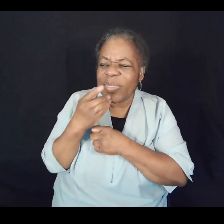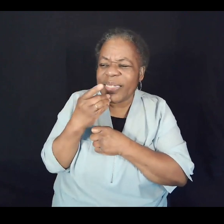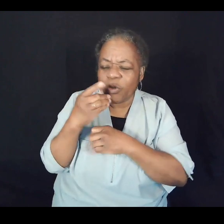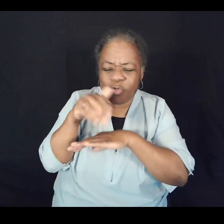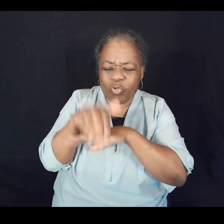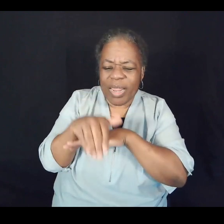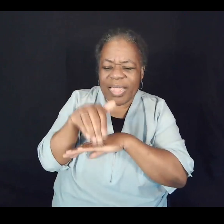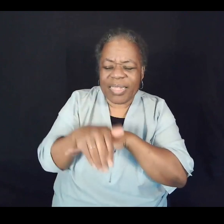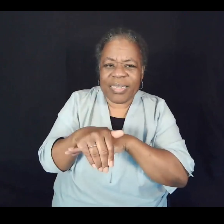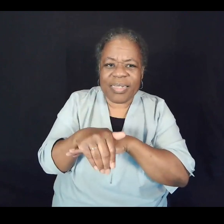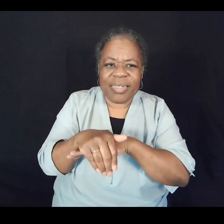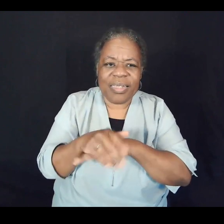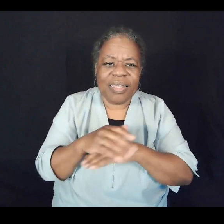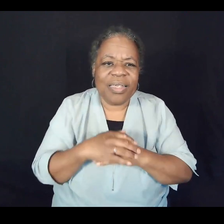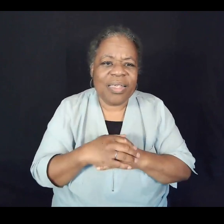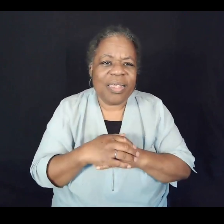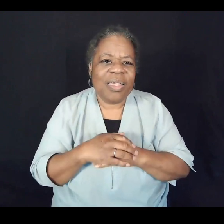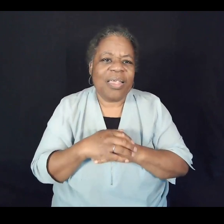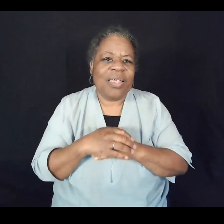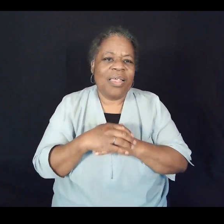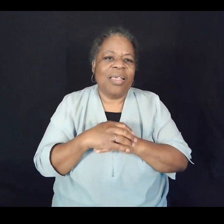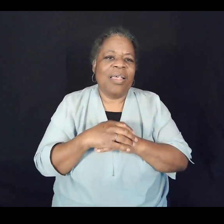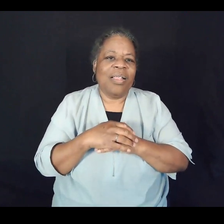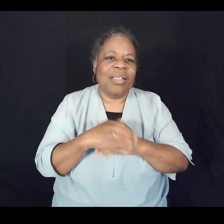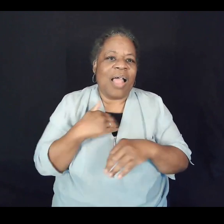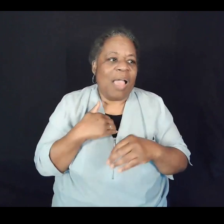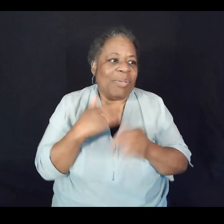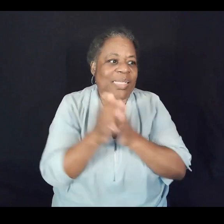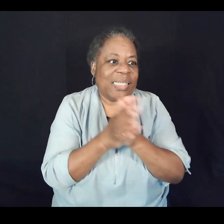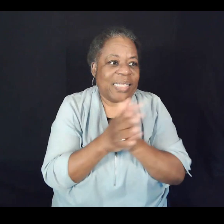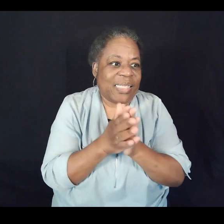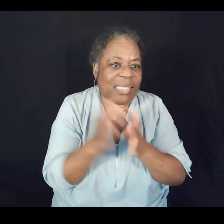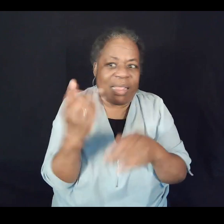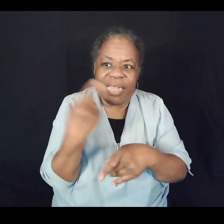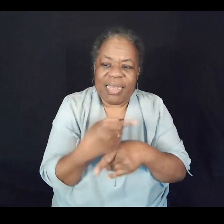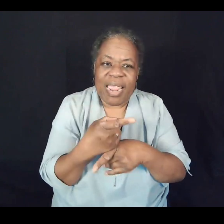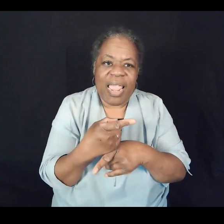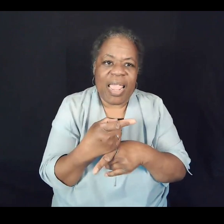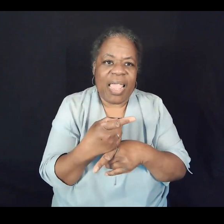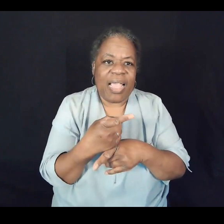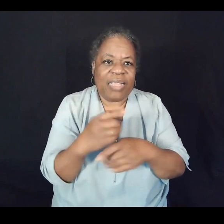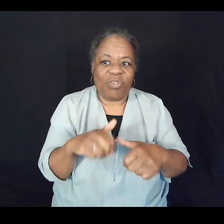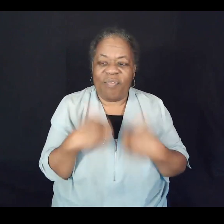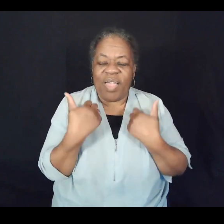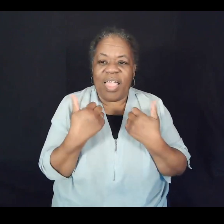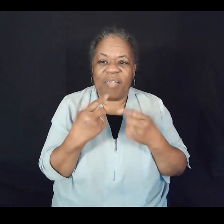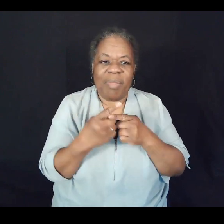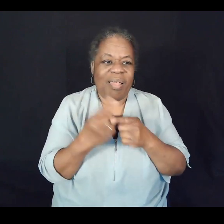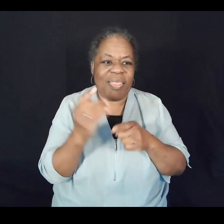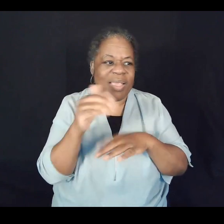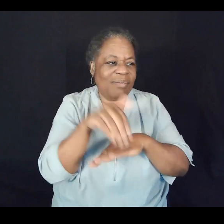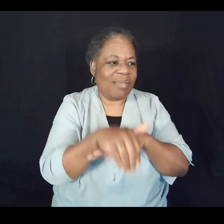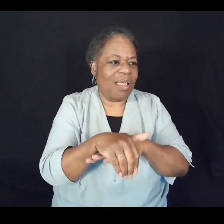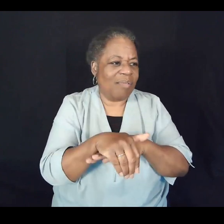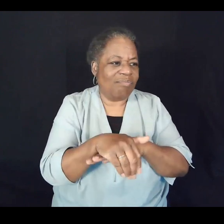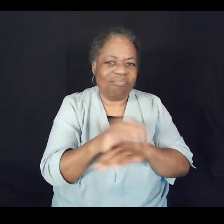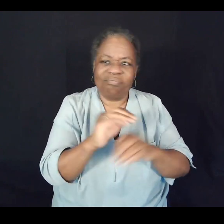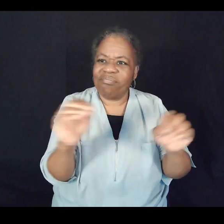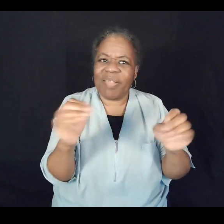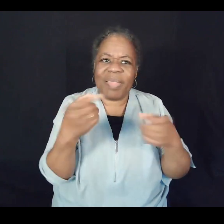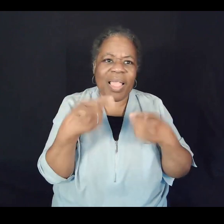Well, the day was kind of a letdown, to be honest with you. Survived the end of the world, but I had a lot of homework that night. And I learned a few